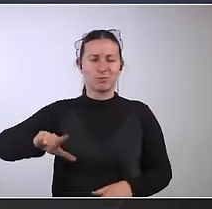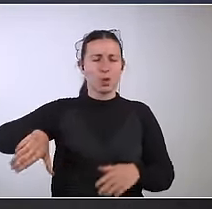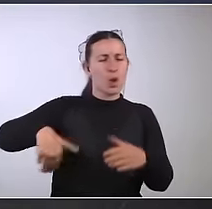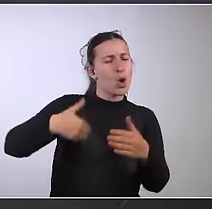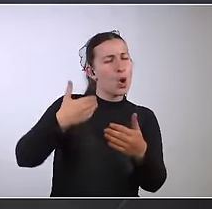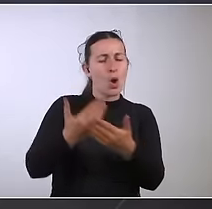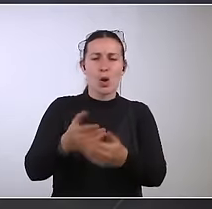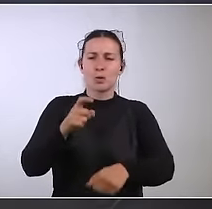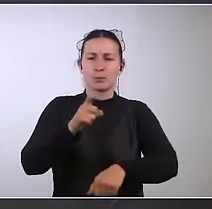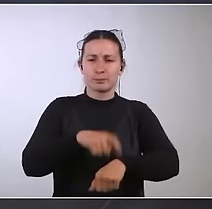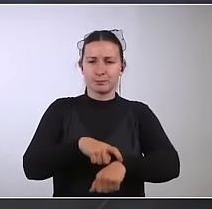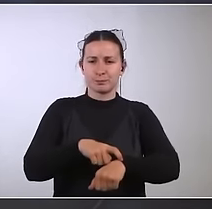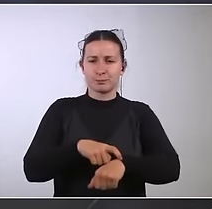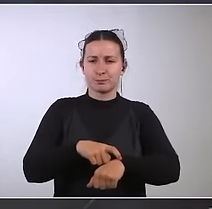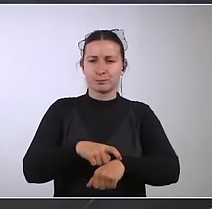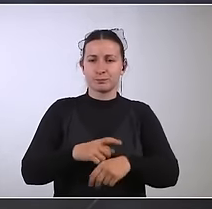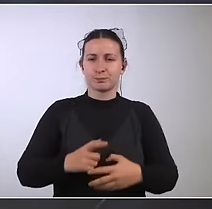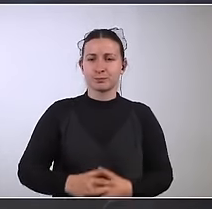times.